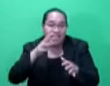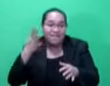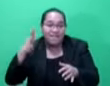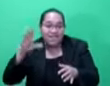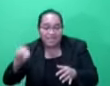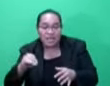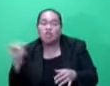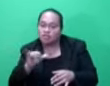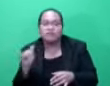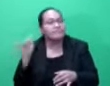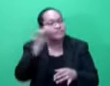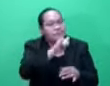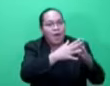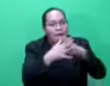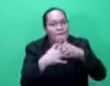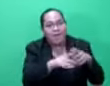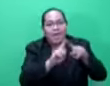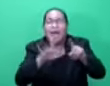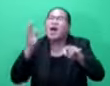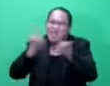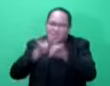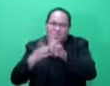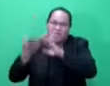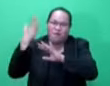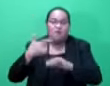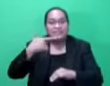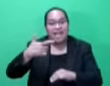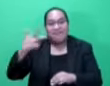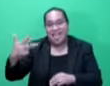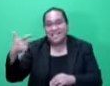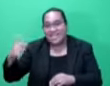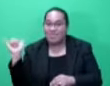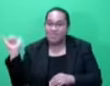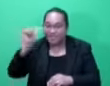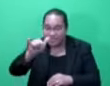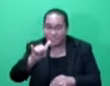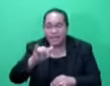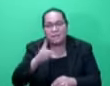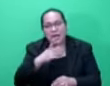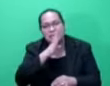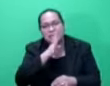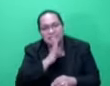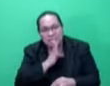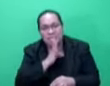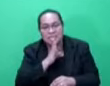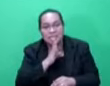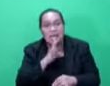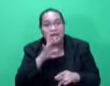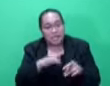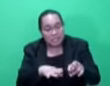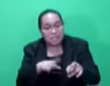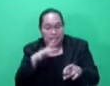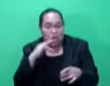Houston and to other cities in America, like the way it was planned for the 787. Unfortunately, the coup put this back, but now we